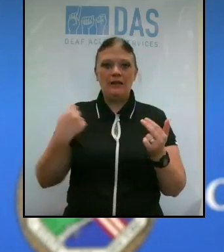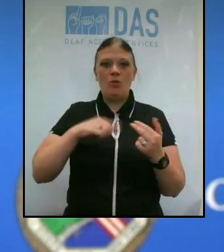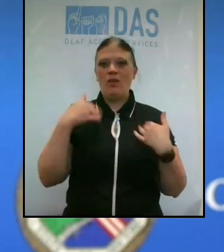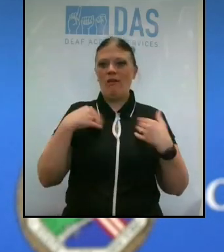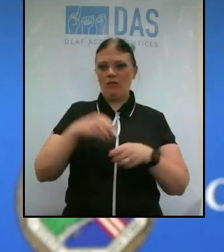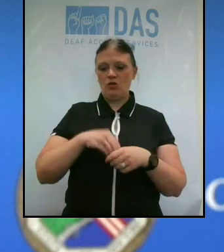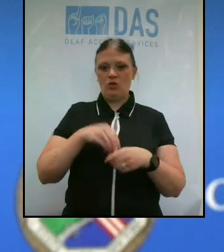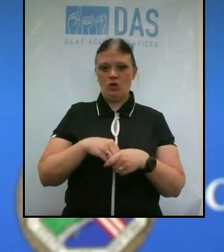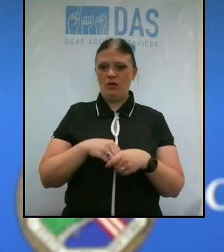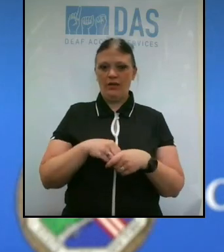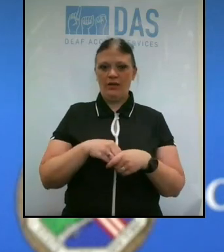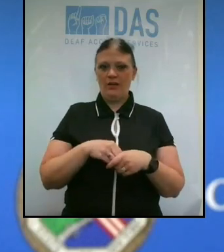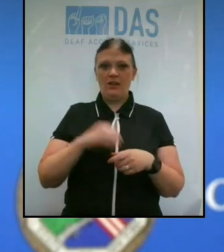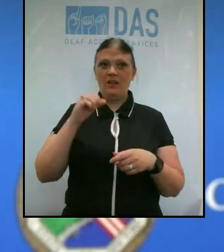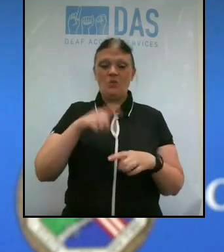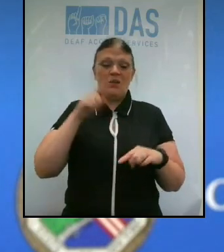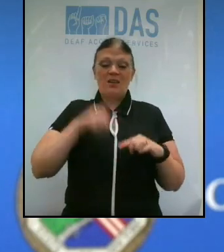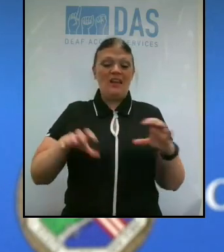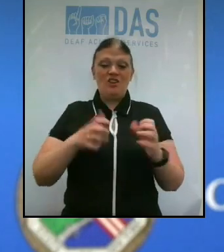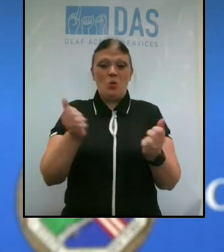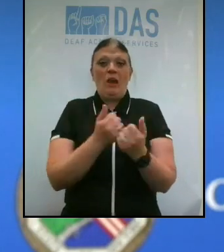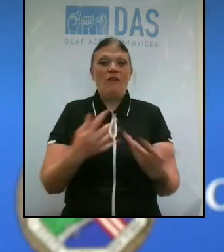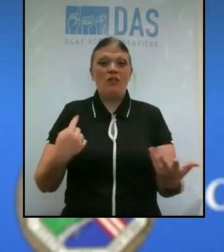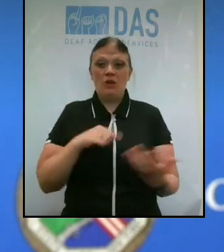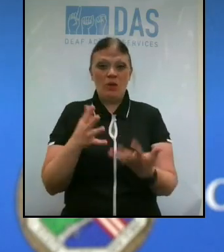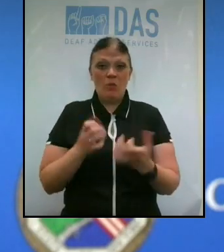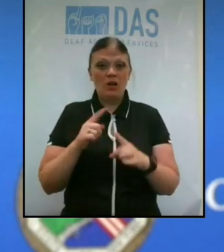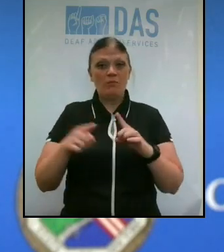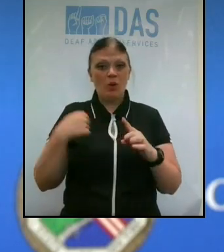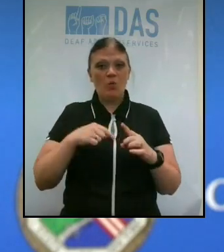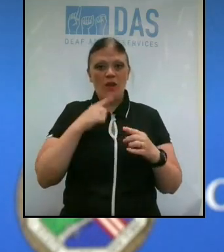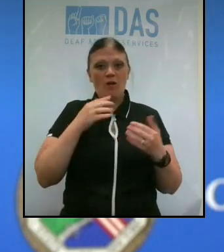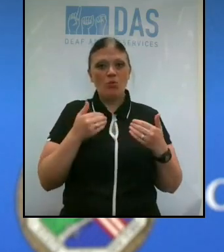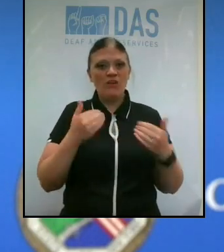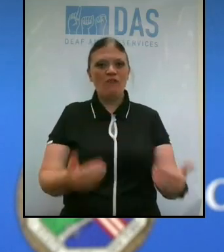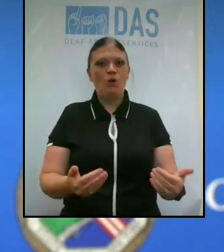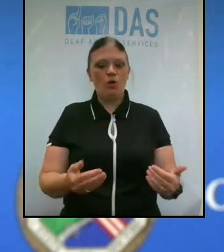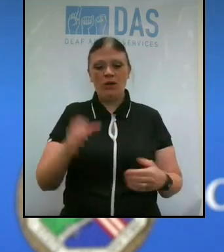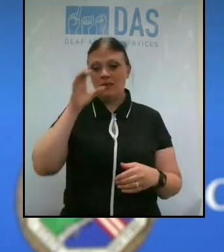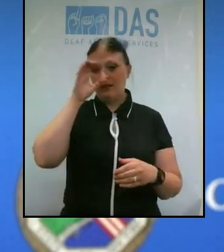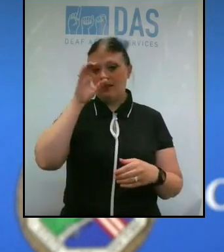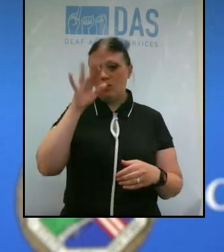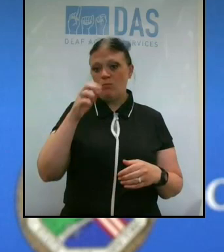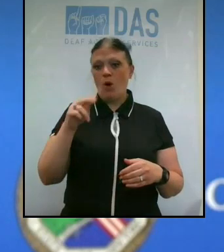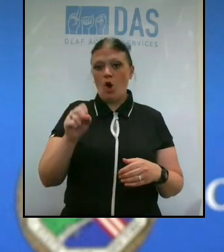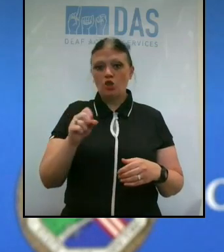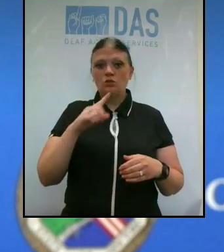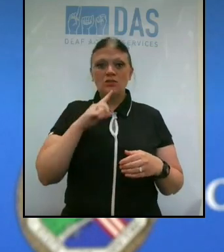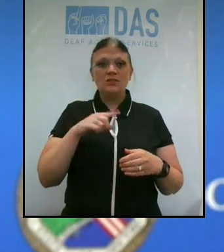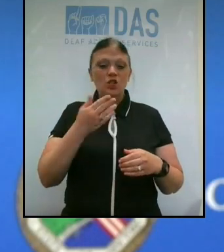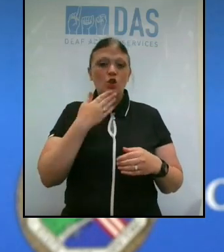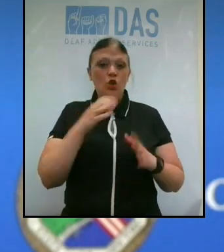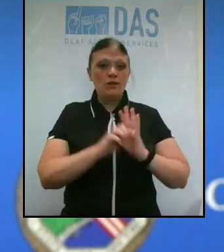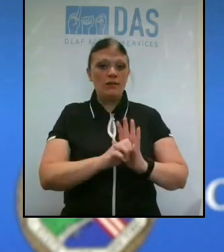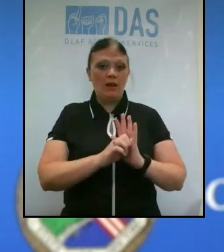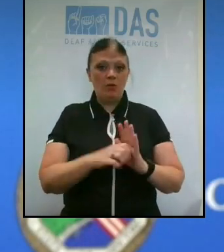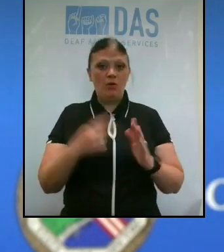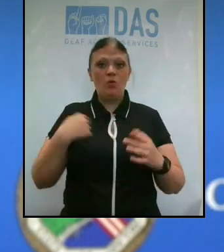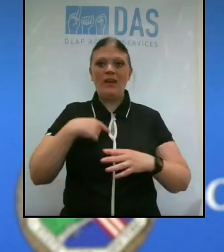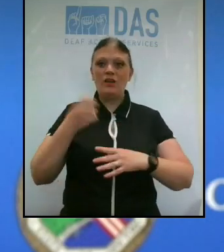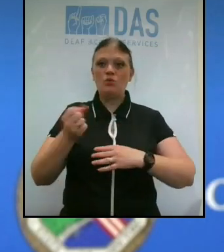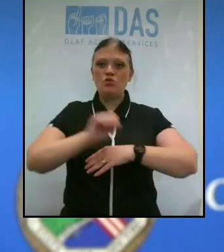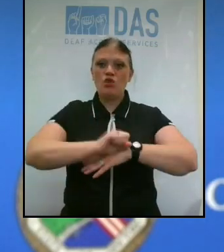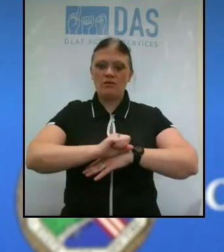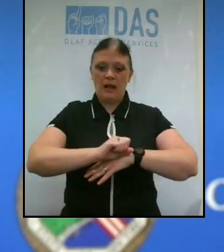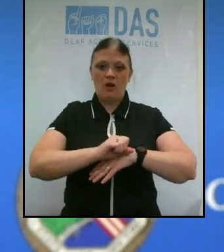internally. We're not going to be able to do everything that we wanted to do this year, but we are moving forward. The Clarence Barns is a good example of that. We had to shut down the